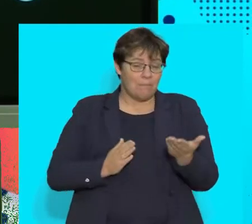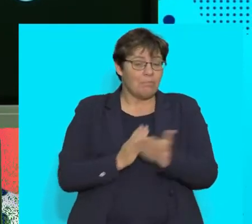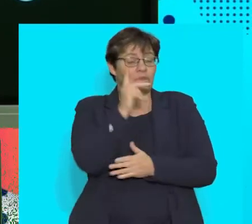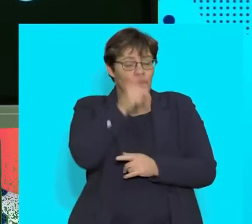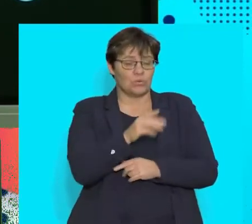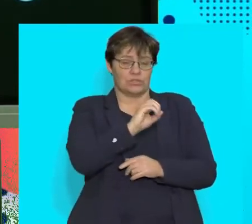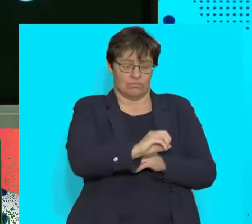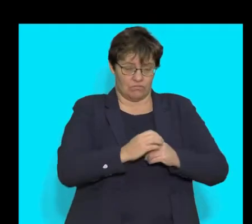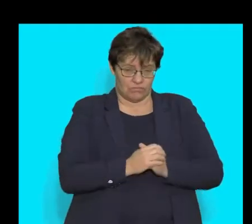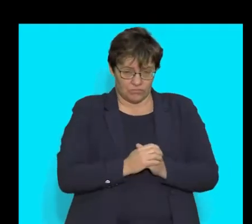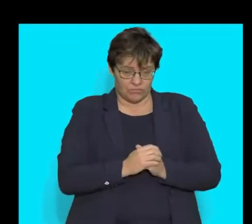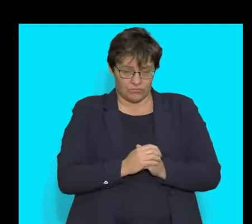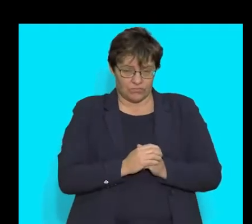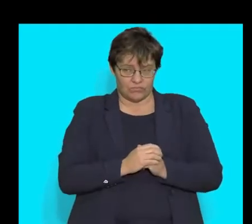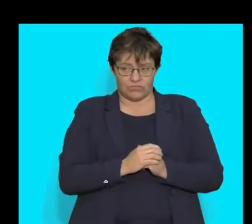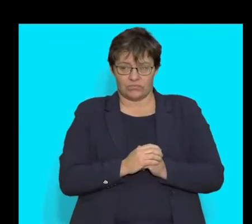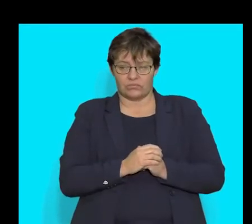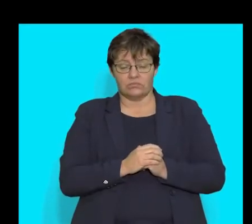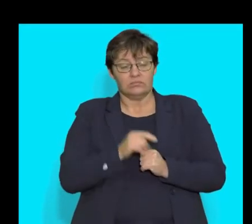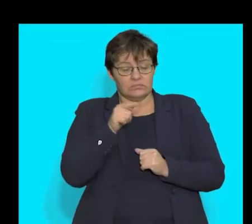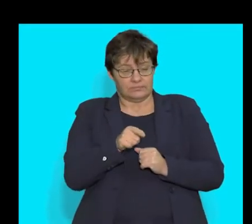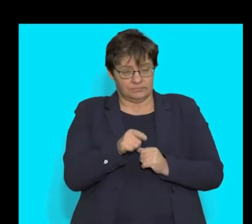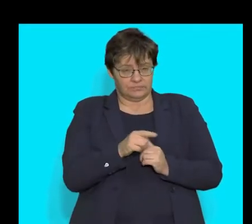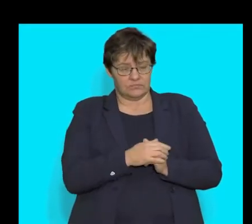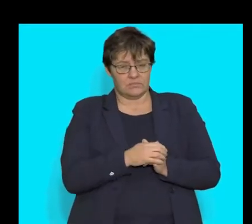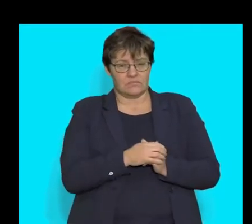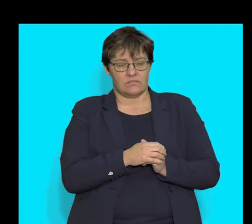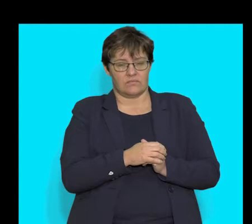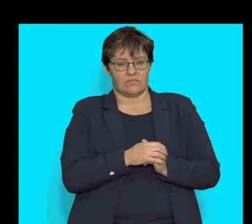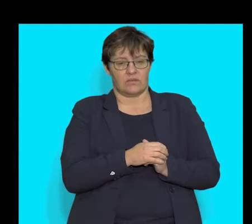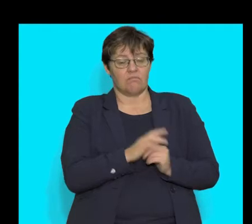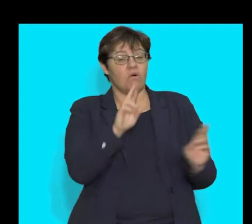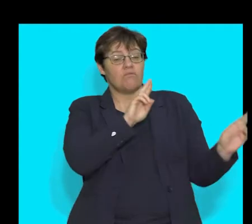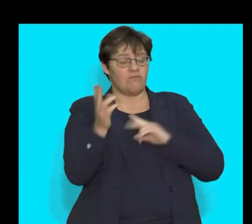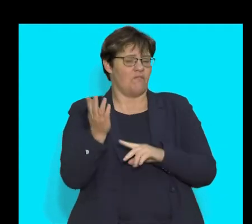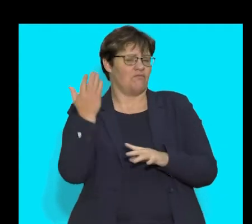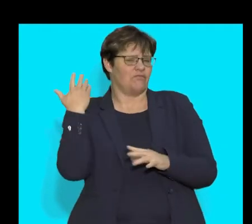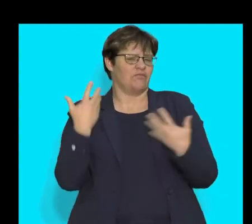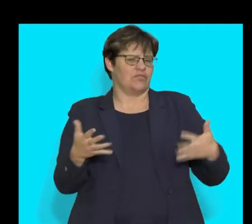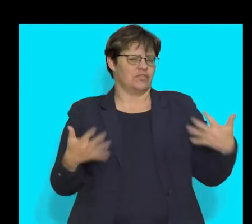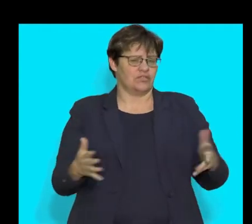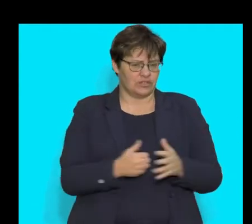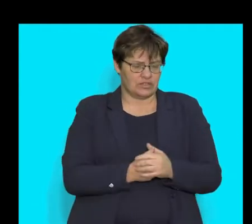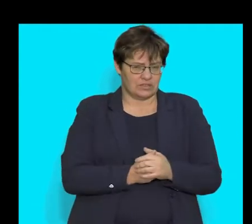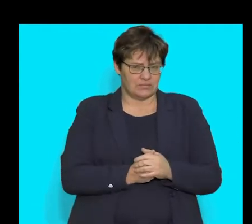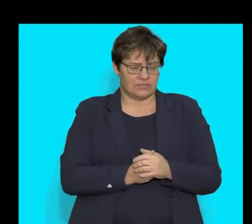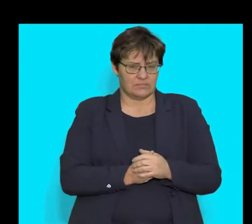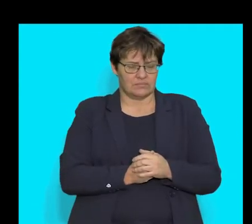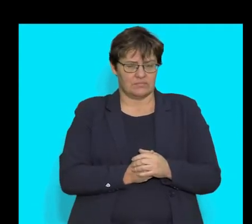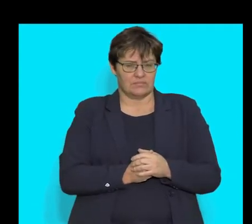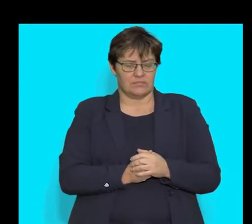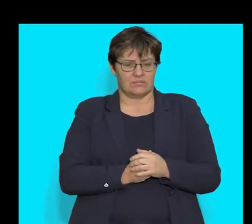the origin. Have a look here. So this graph, which is one that we've referred to before, a